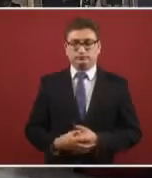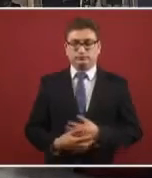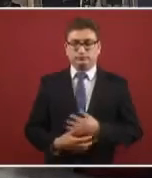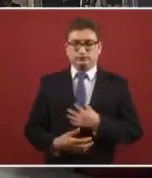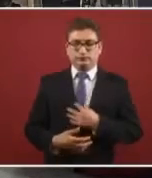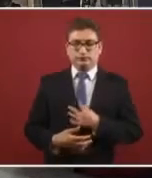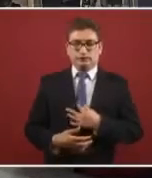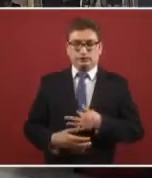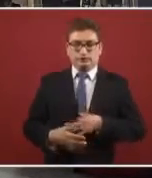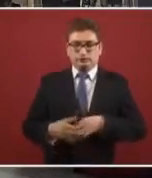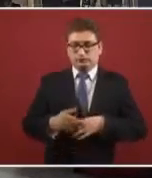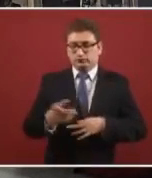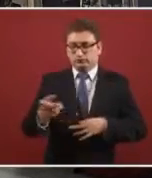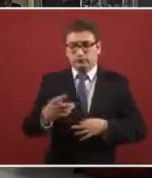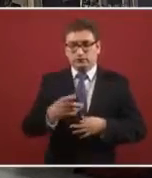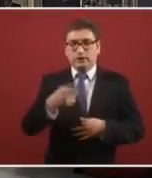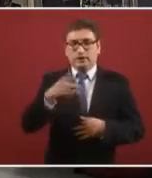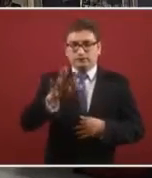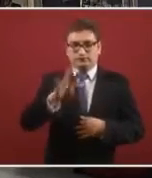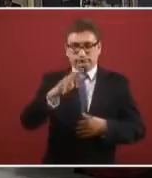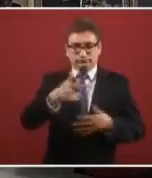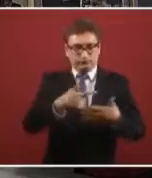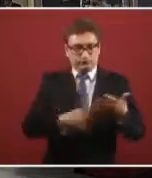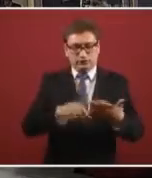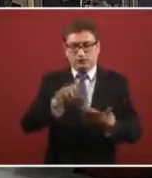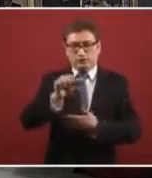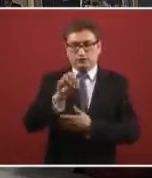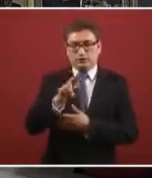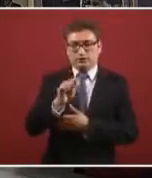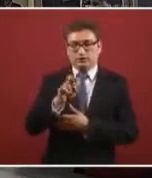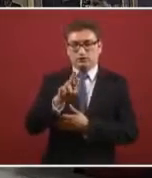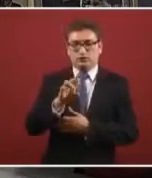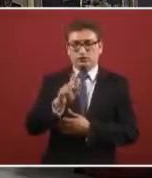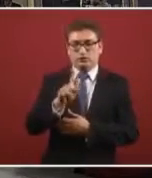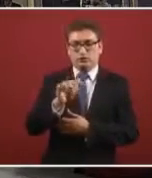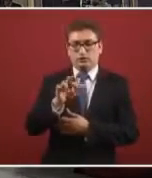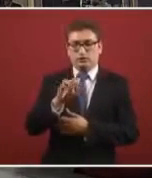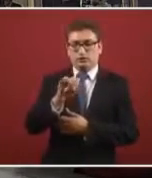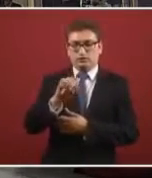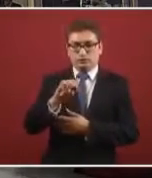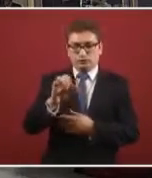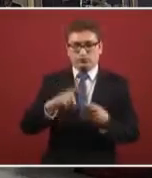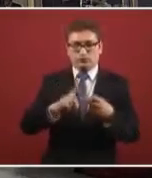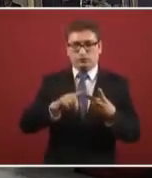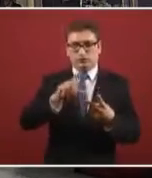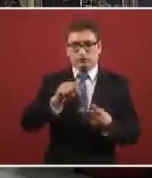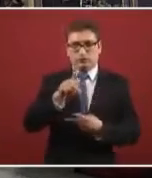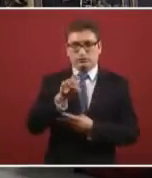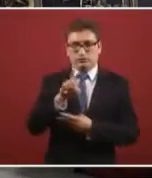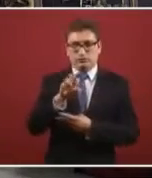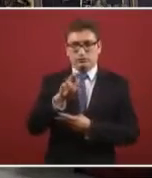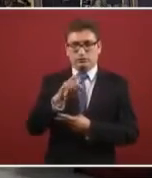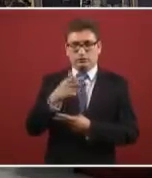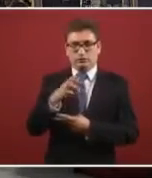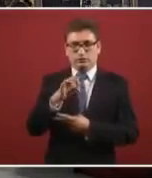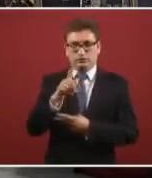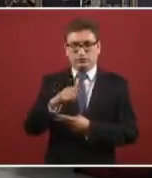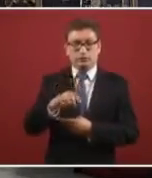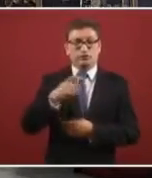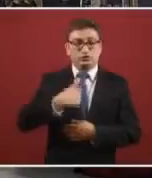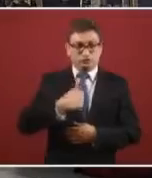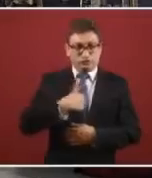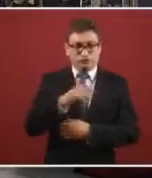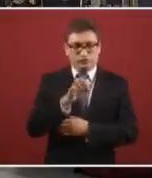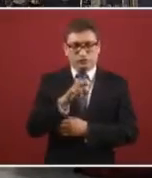Bueno, aquí está la lista. So here it is, the list. Y luego Pedro Hernández. Gracias, presidente. Arturo Páramo, Grupo